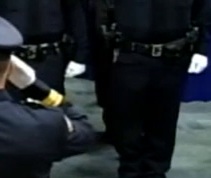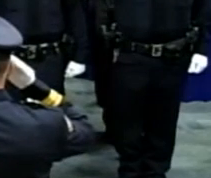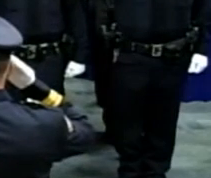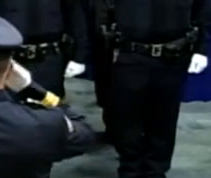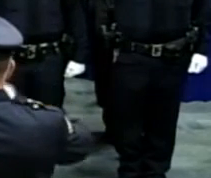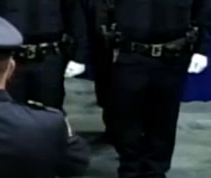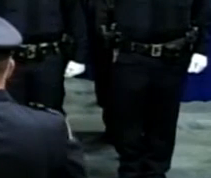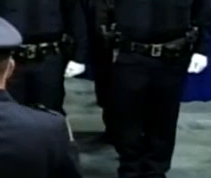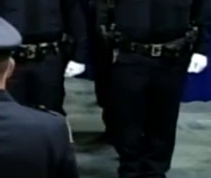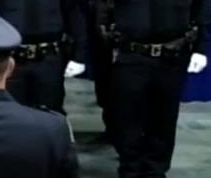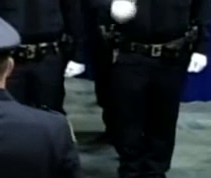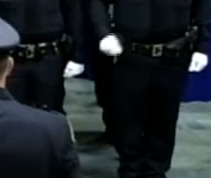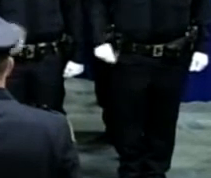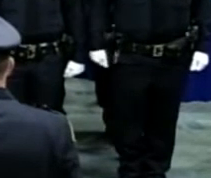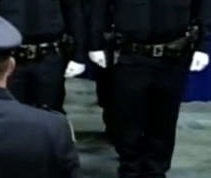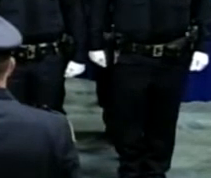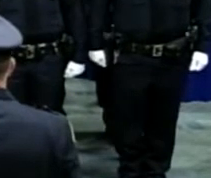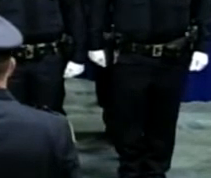Order. Armed.